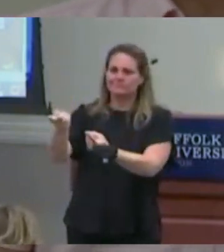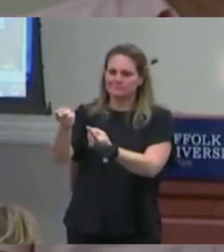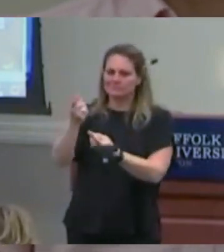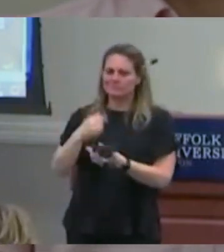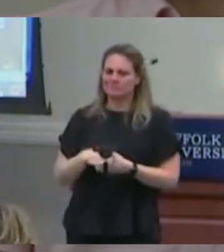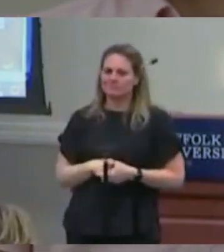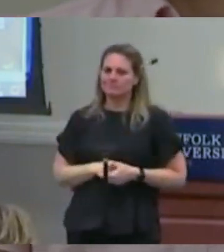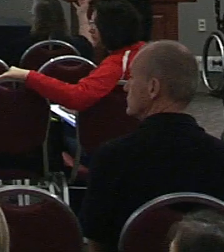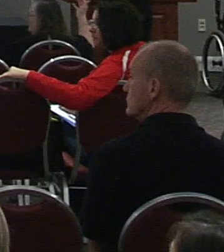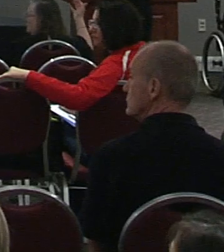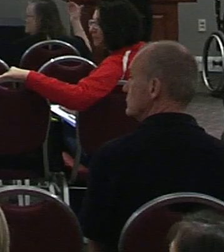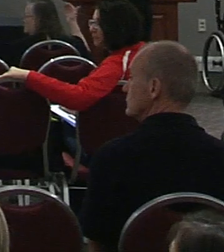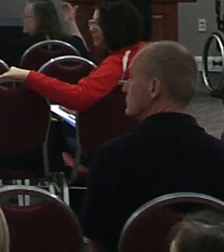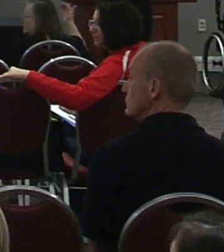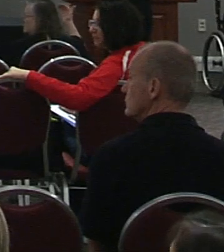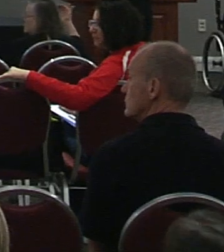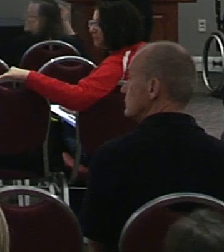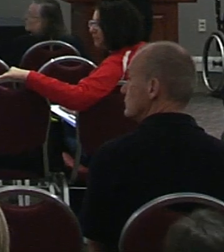It's